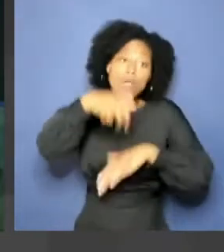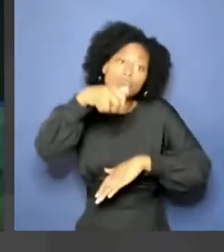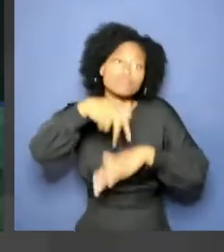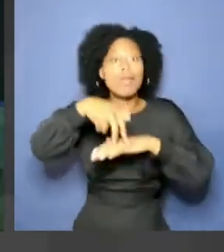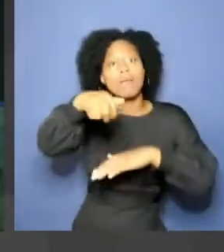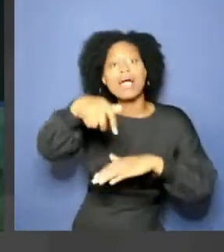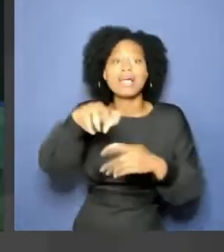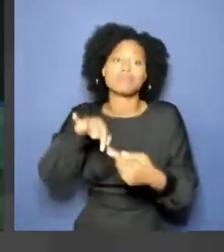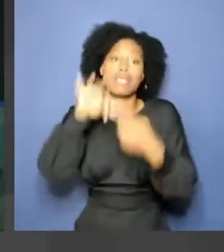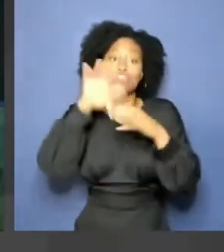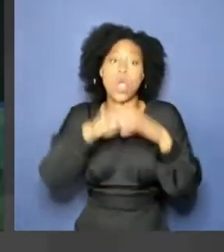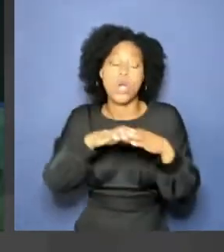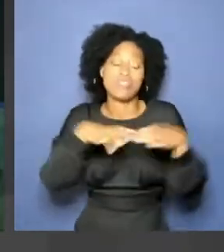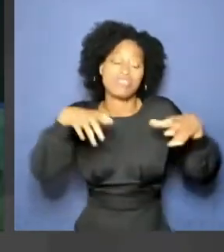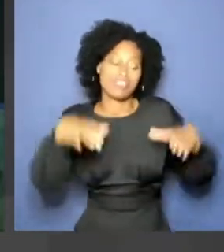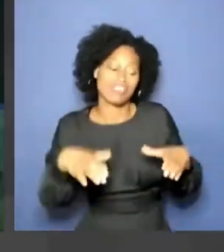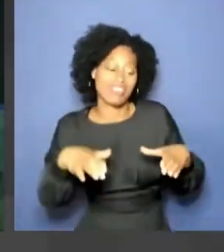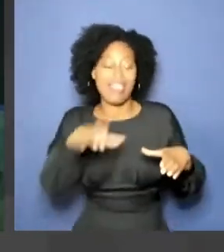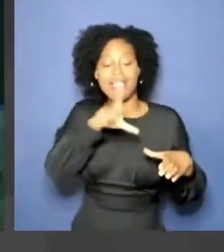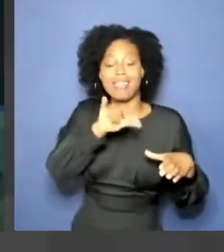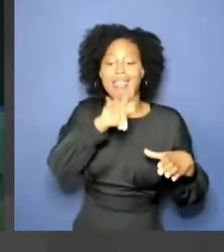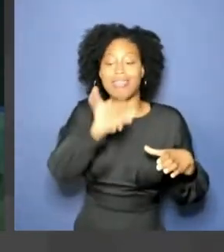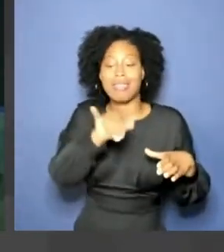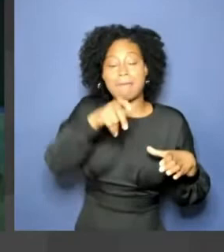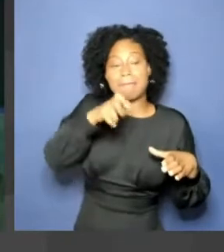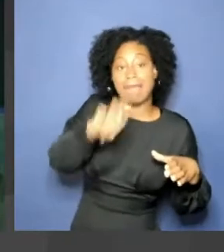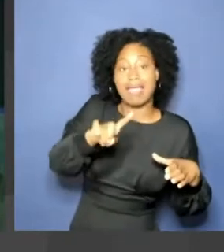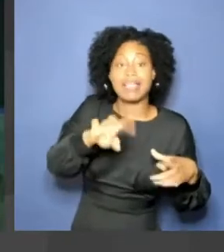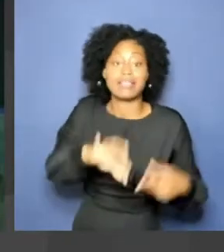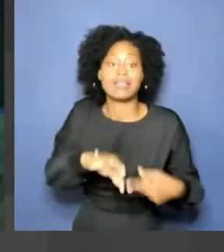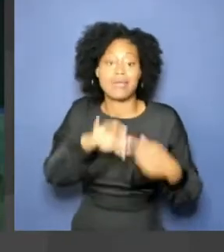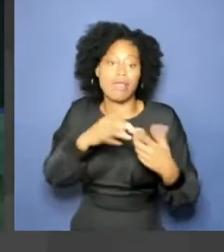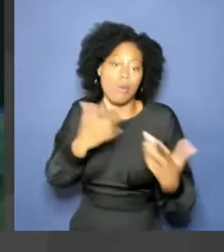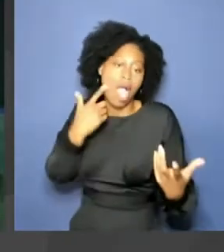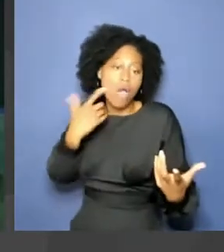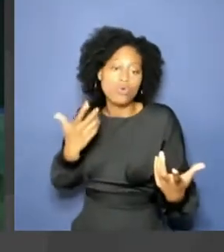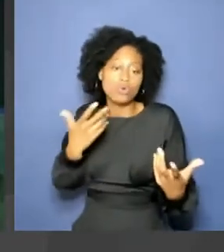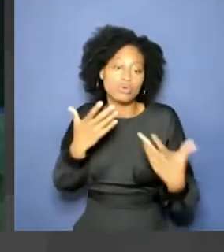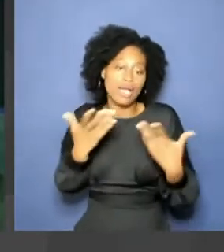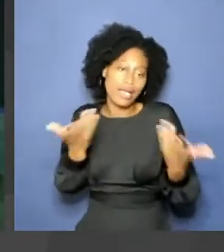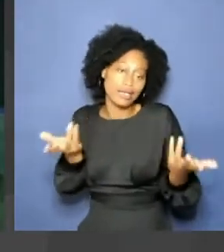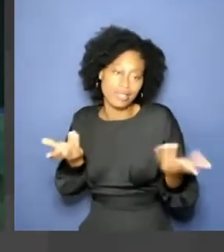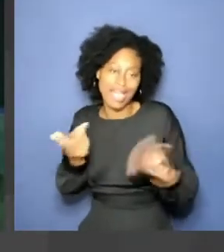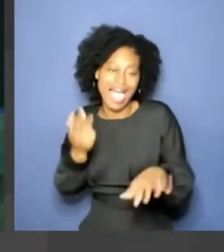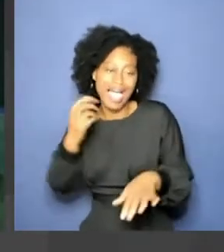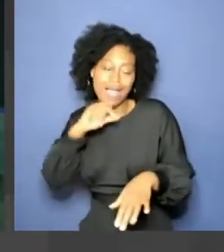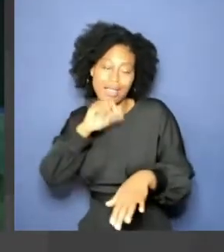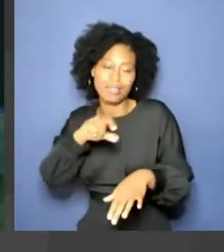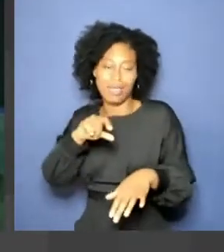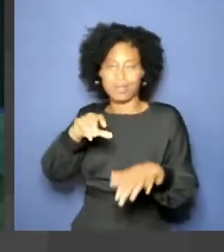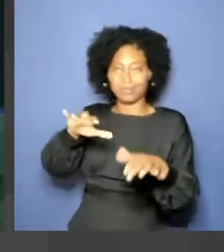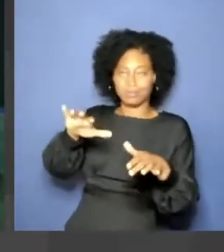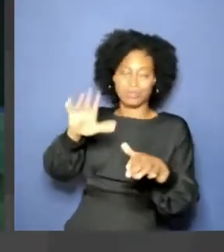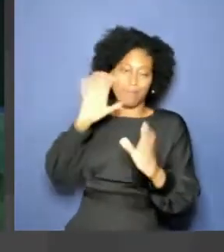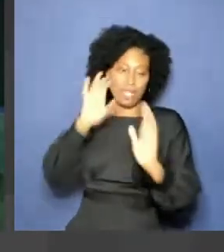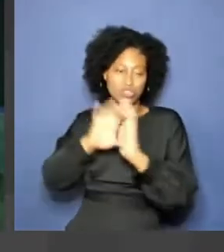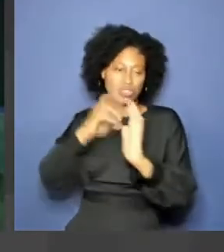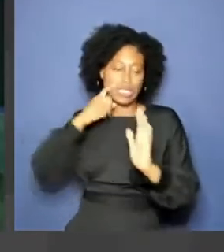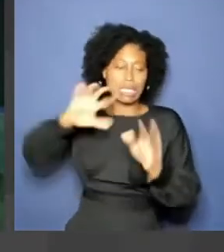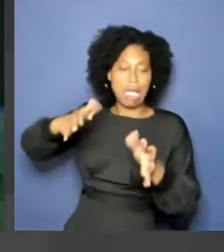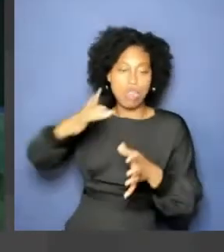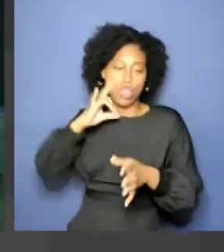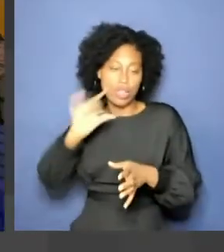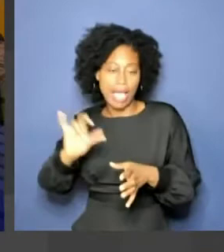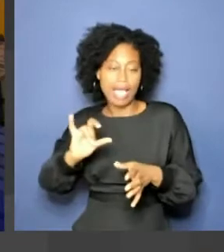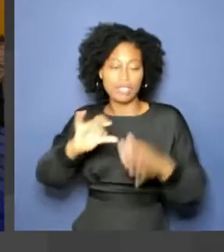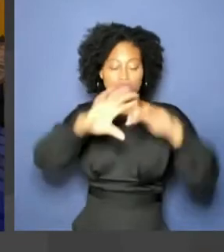lily pads, and actually also on big drip leaf, because I mean the big drip leaves kind of look like lily pads. But the funny thing with that is then when they jump